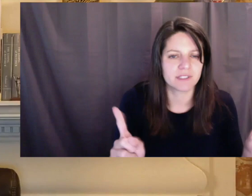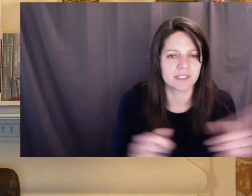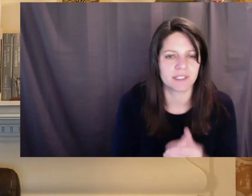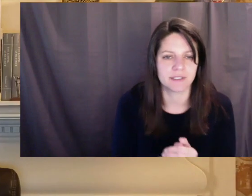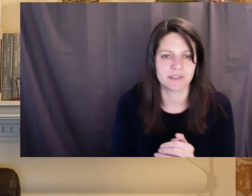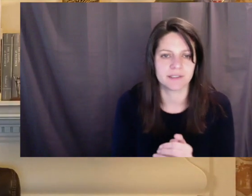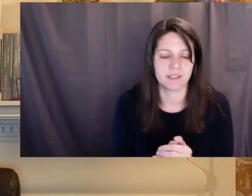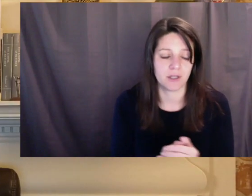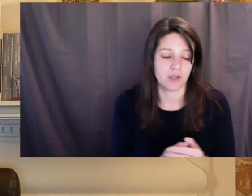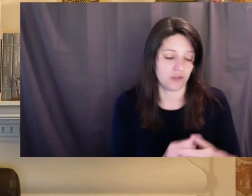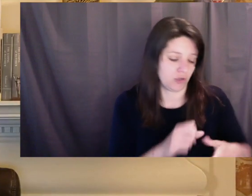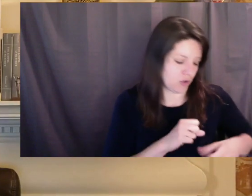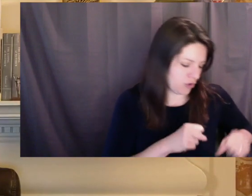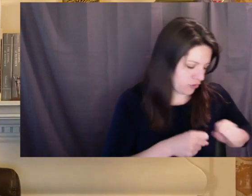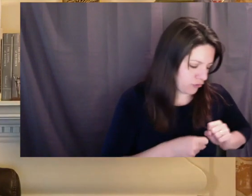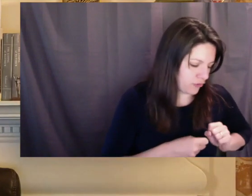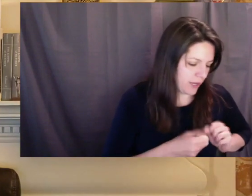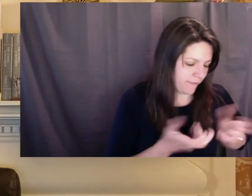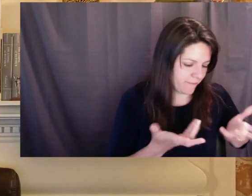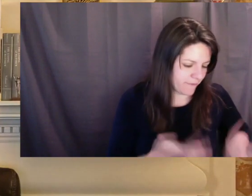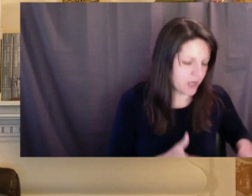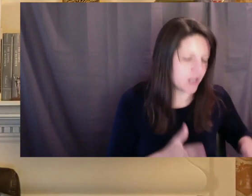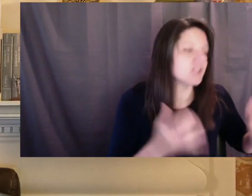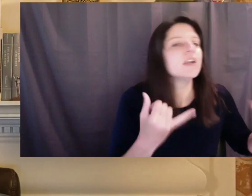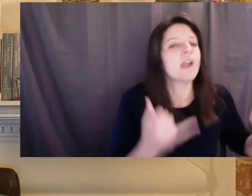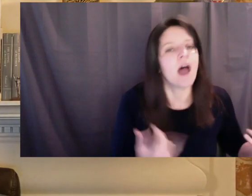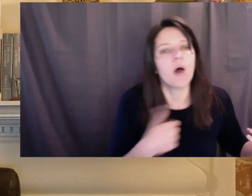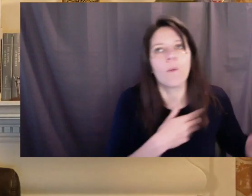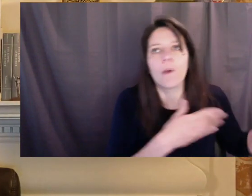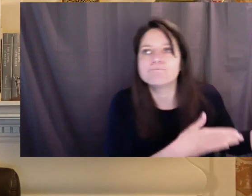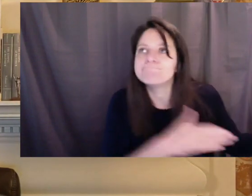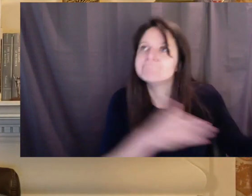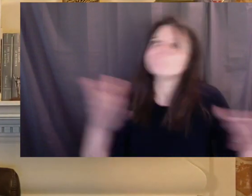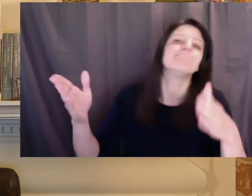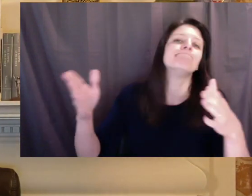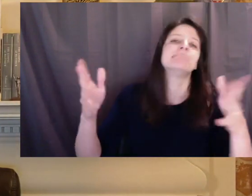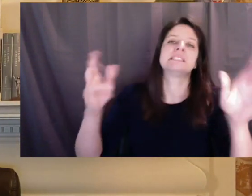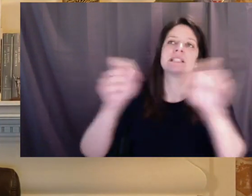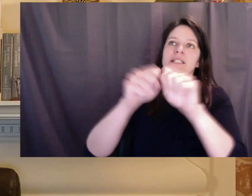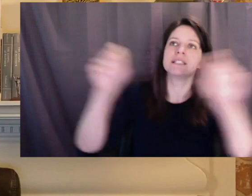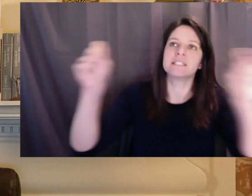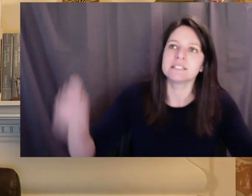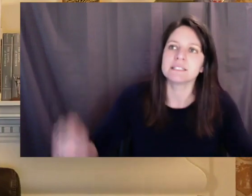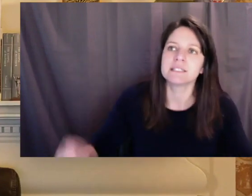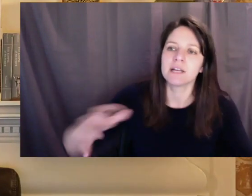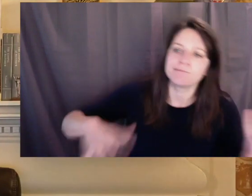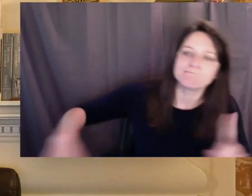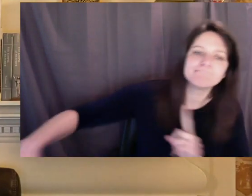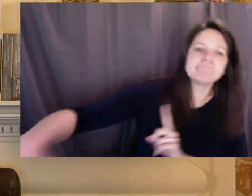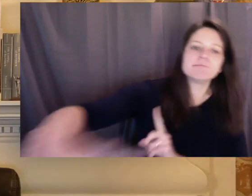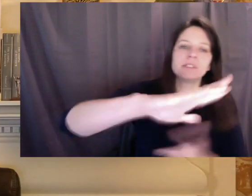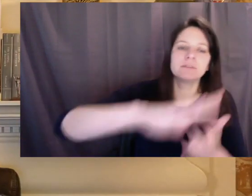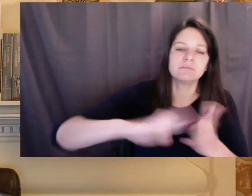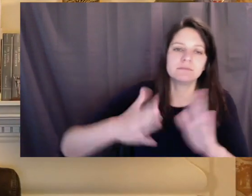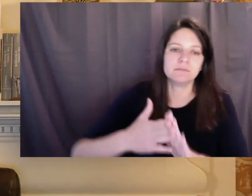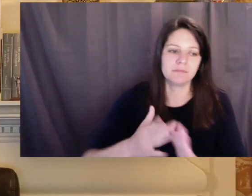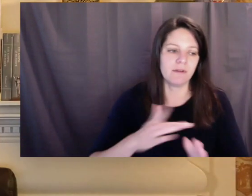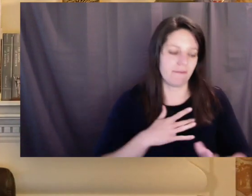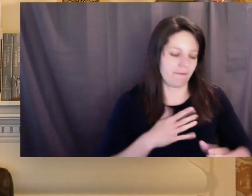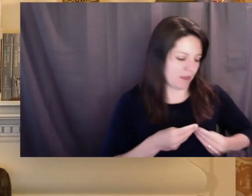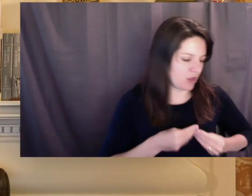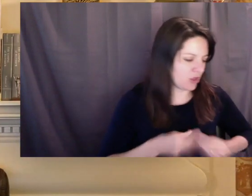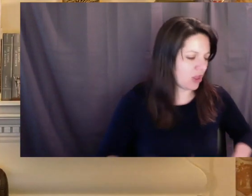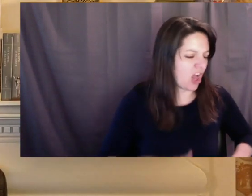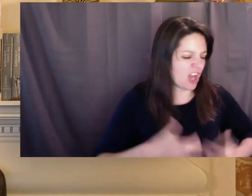of our resources. And as we begin to move out of our grief, we do so by going outside of ourselves, by